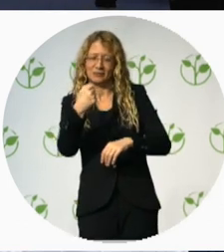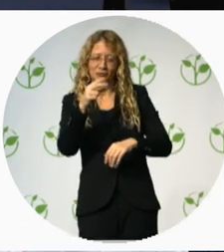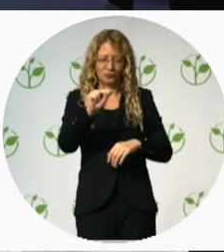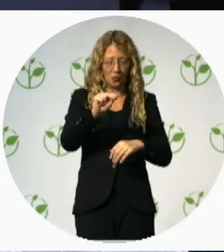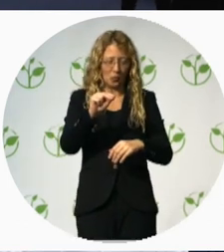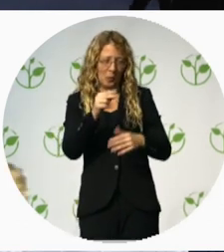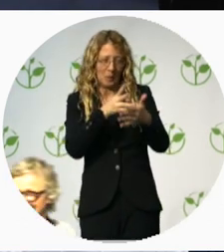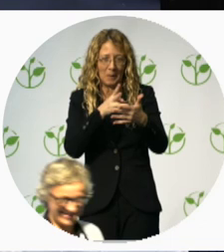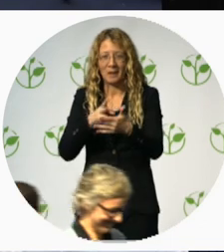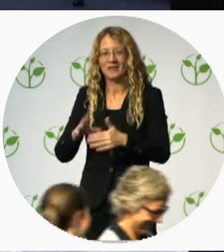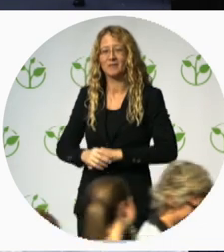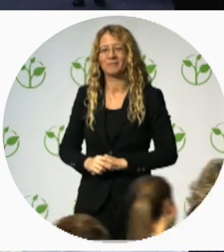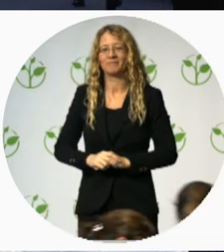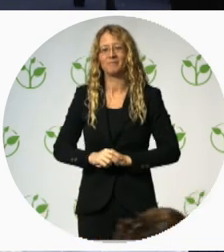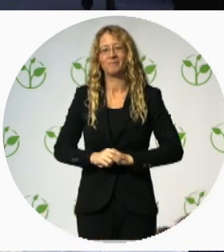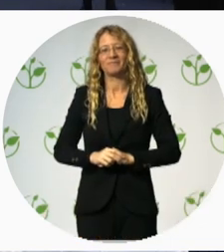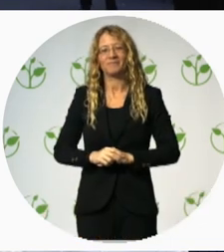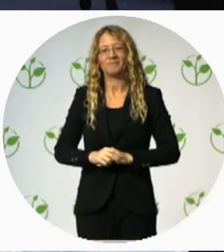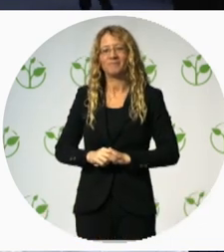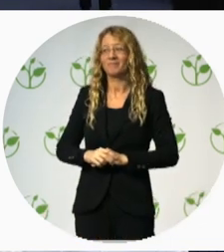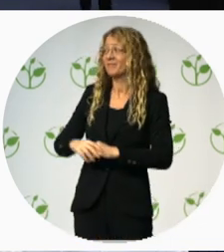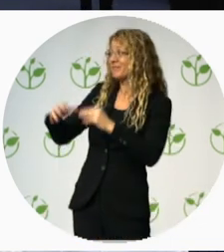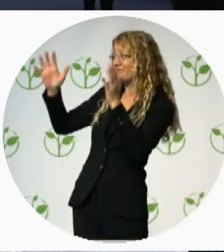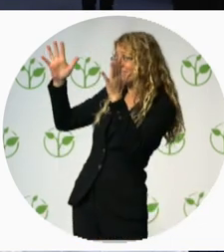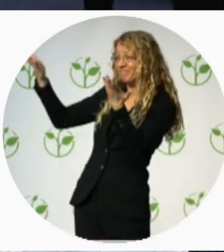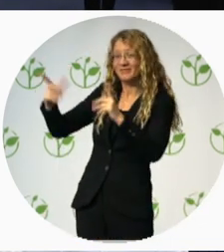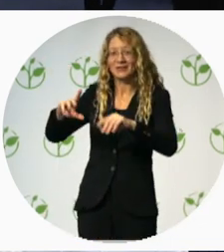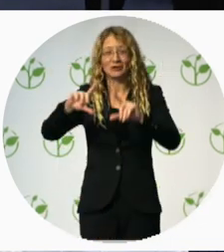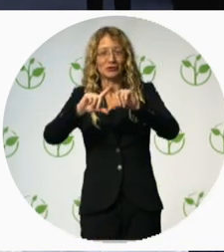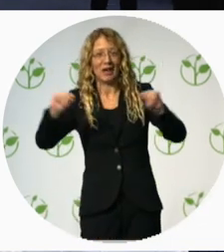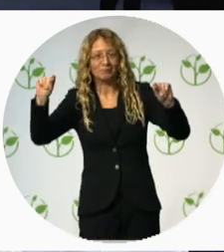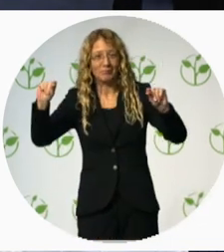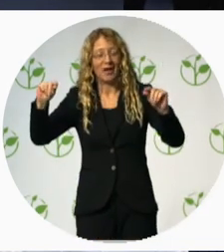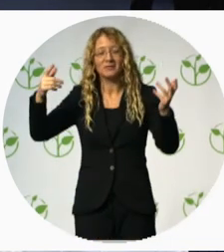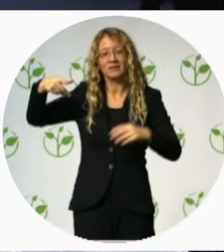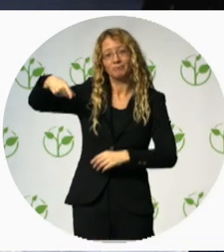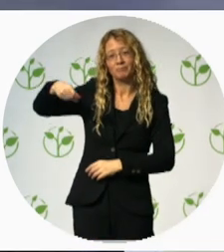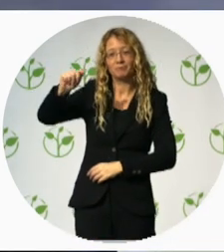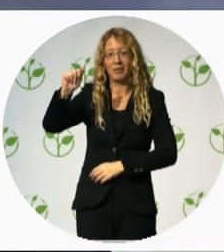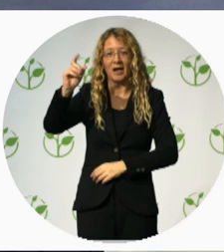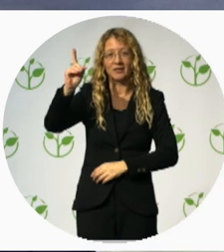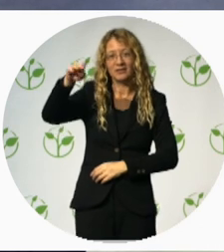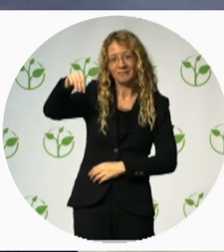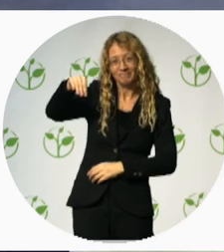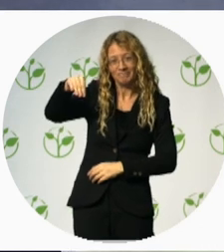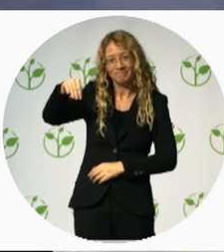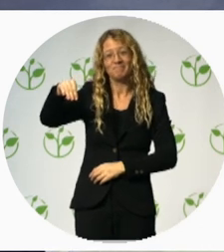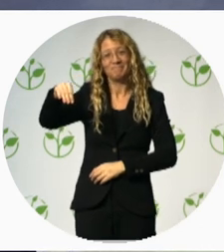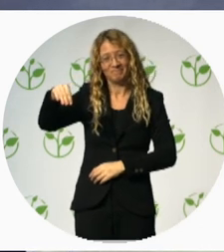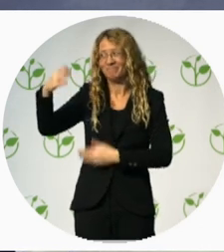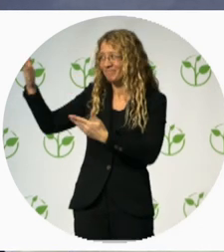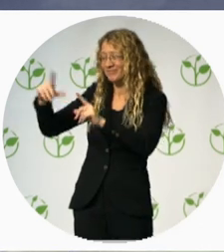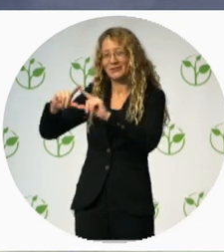Congratulations to Patient Association for Distal Myopathies from Japan. The PADM is a Japanese